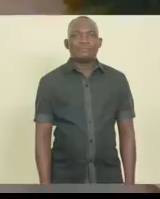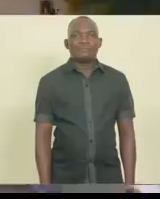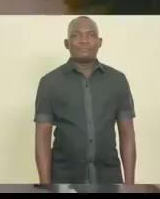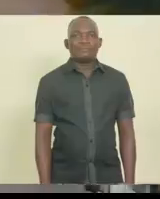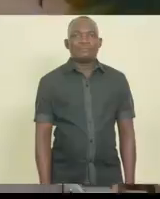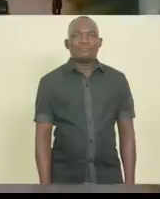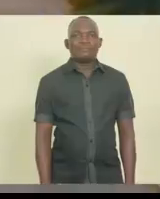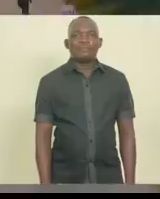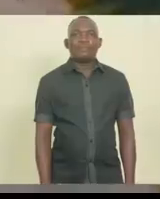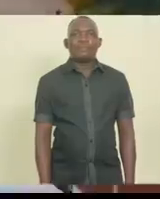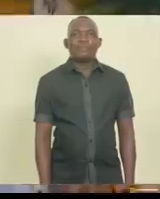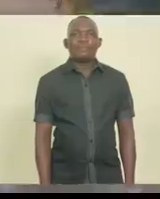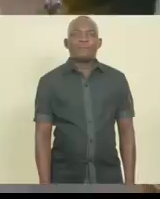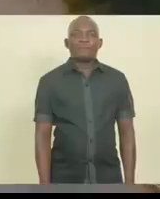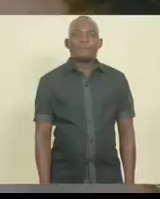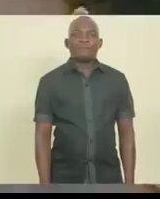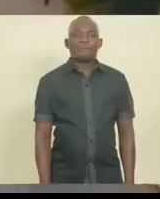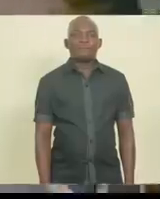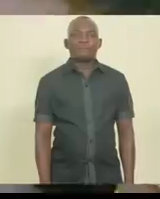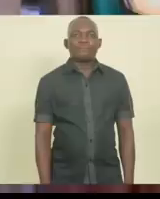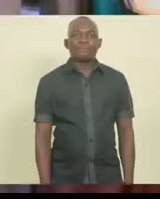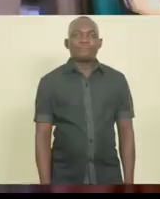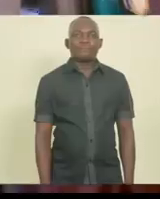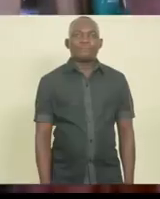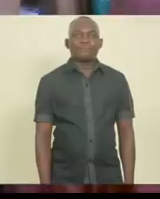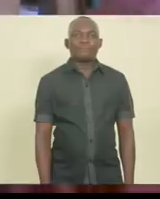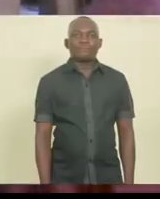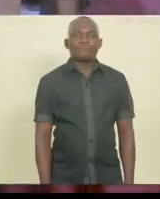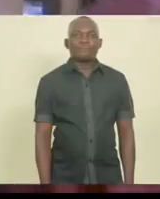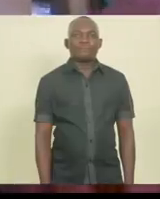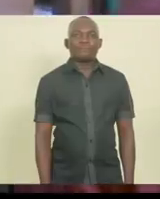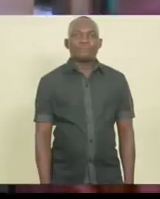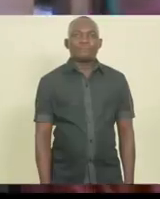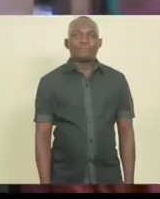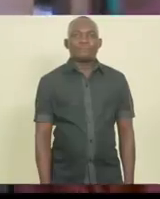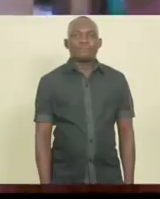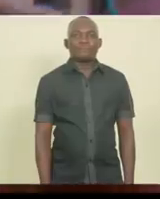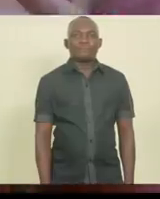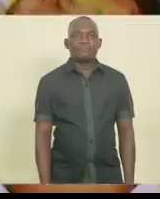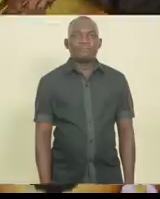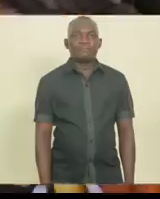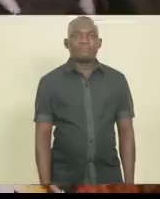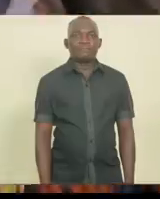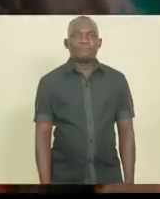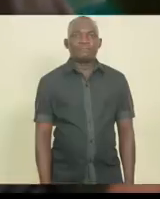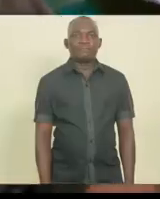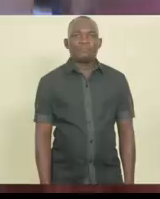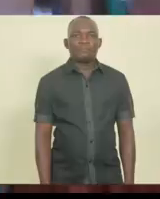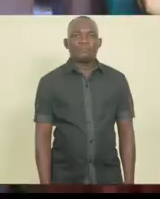Baby, I'm a yellow sun, mommy. Gonna sun, mommy. Oso. Tell me what, baby. Oso for me. Praise the